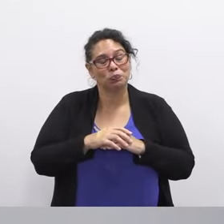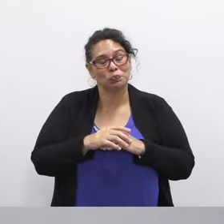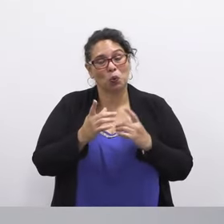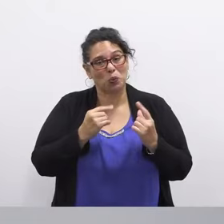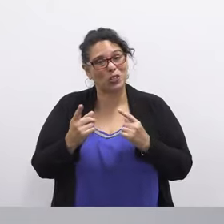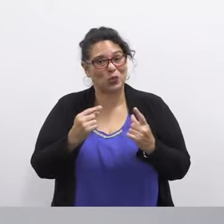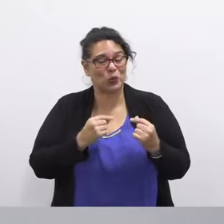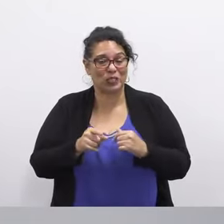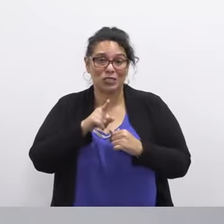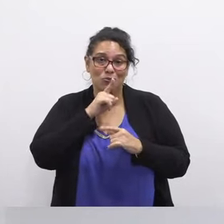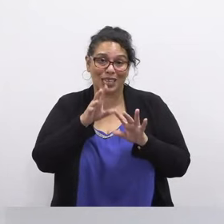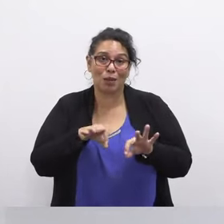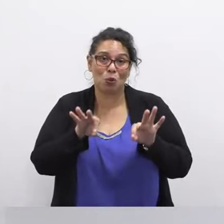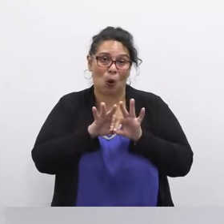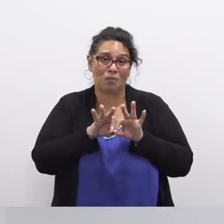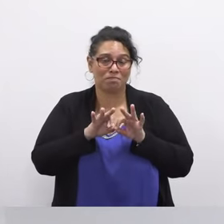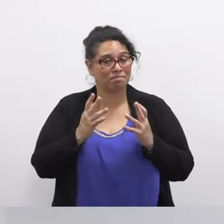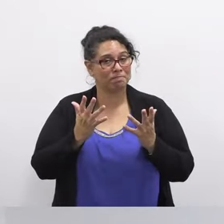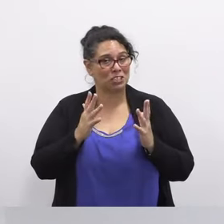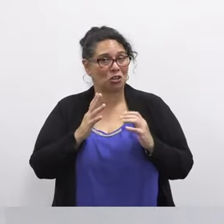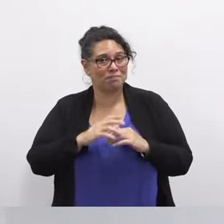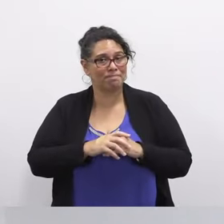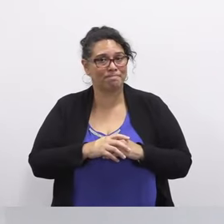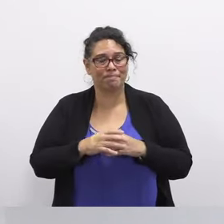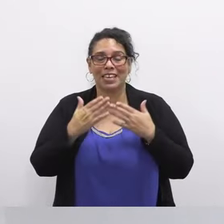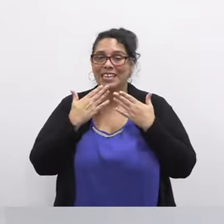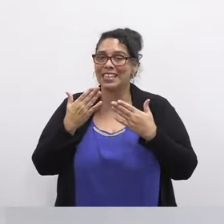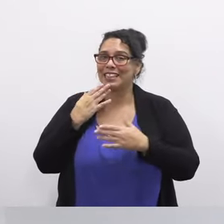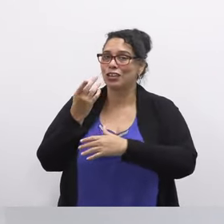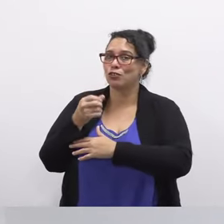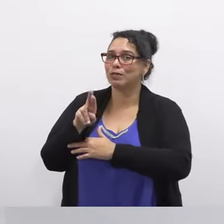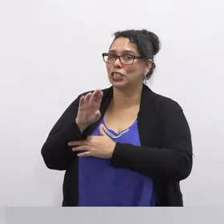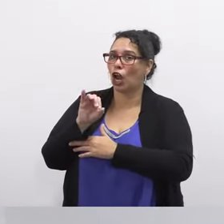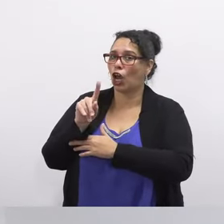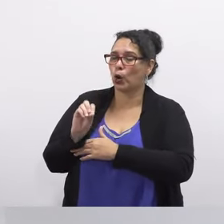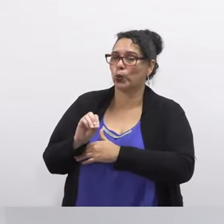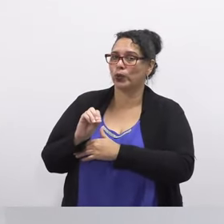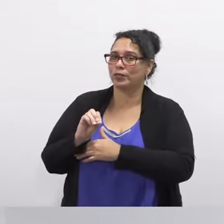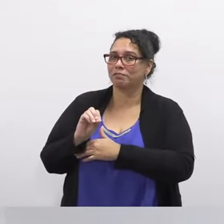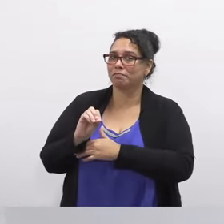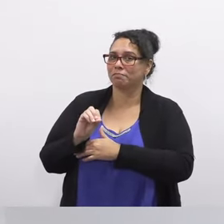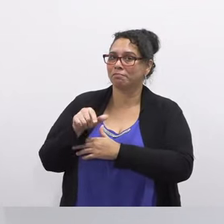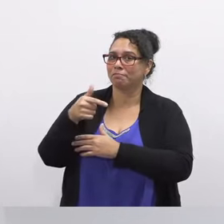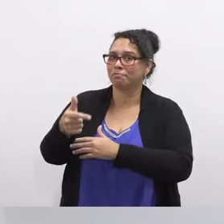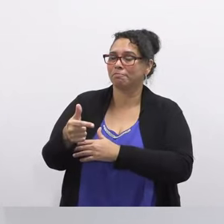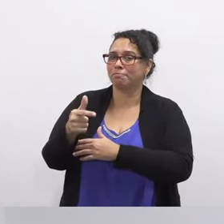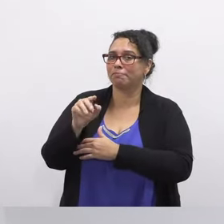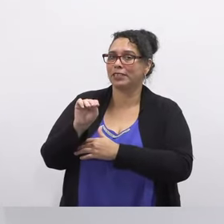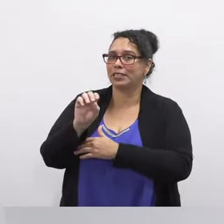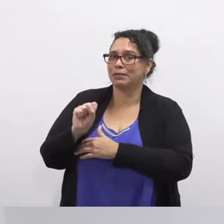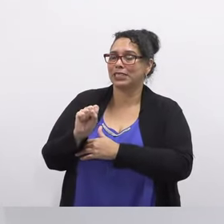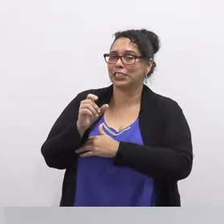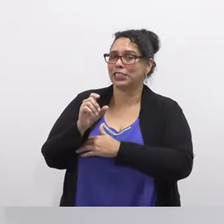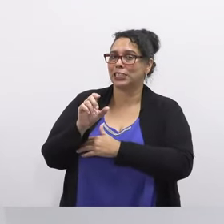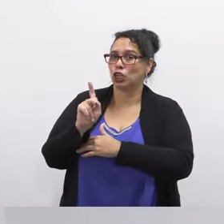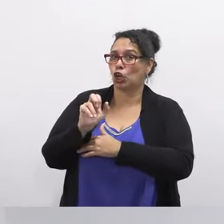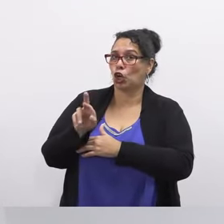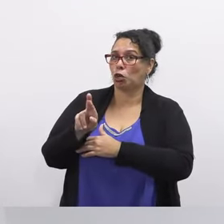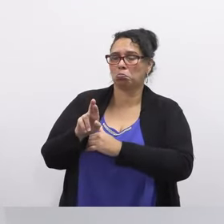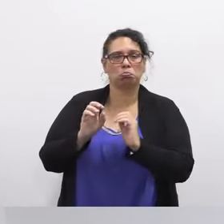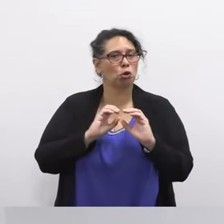to do. That's all. Thank you, Mr. Otto. Ms. Kerr. No report tonight. Thank you. Mr. Miller.